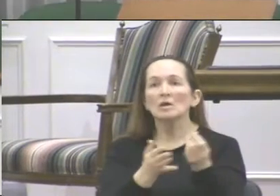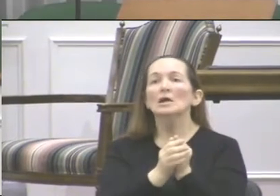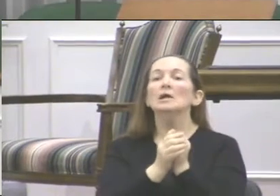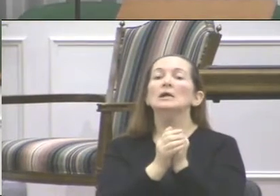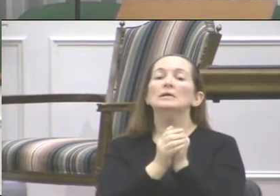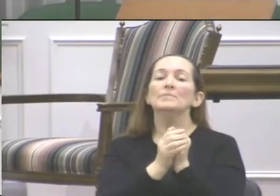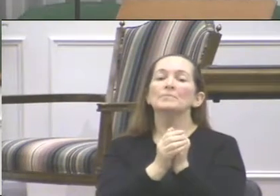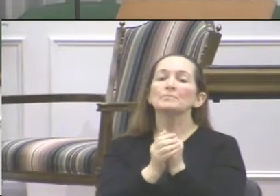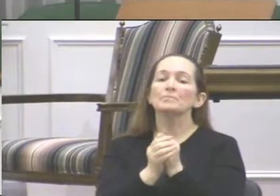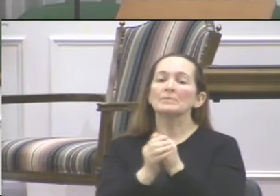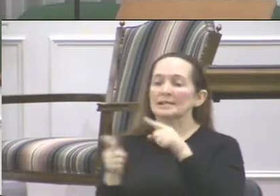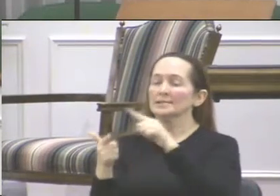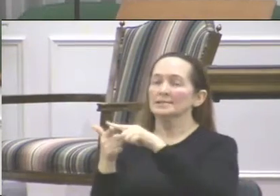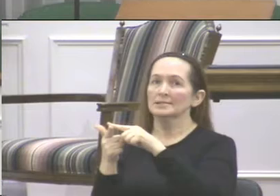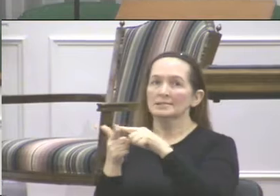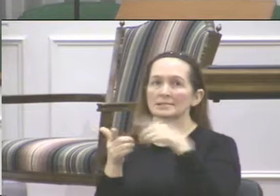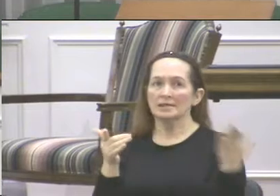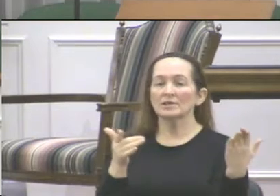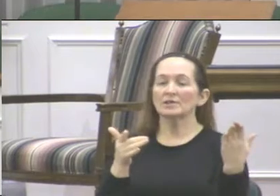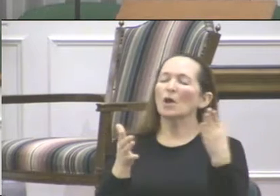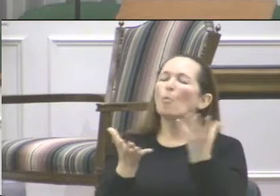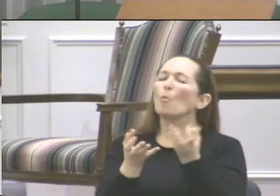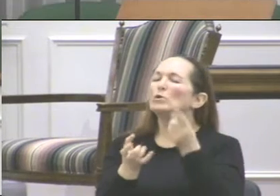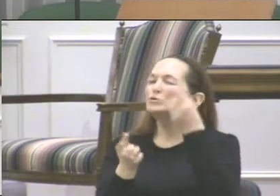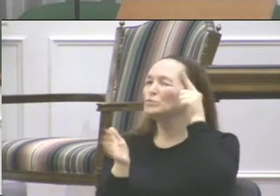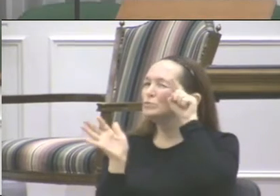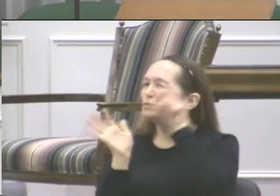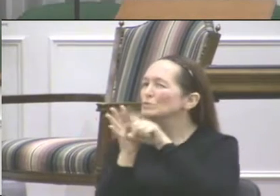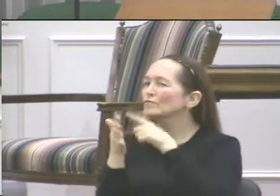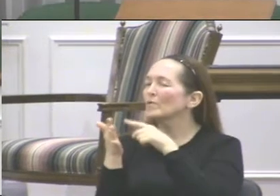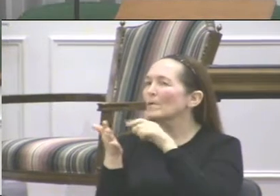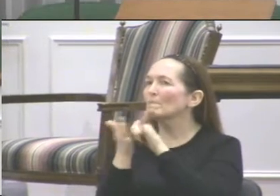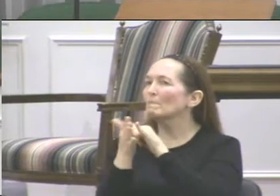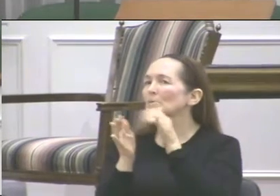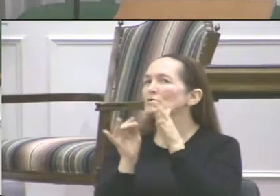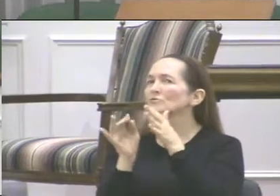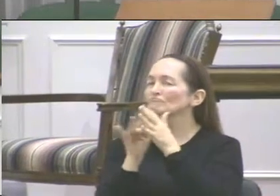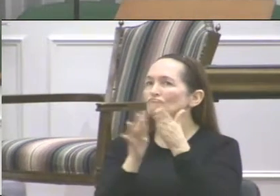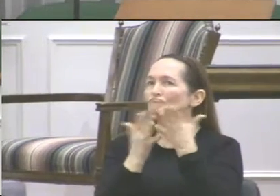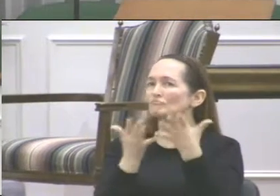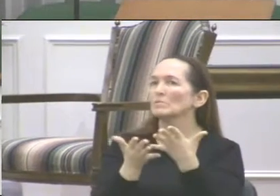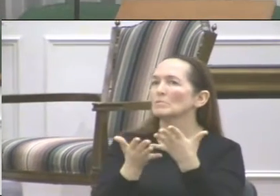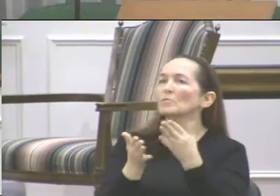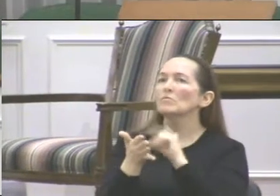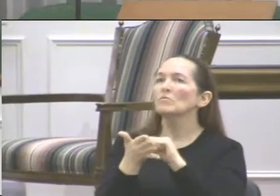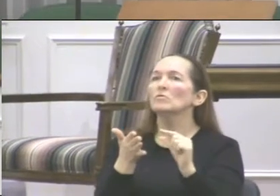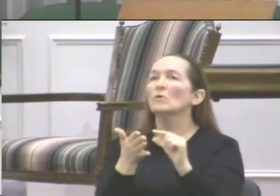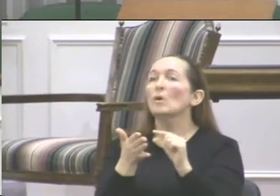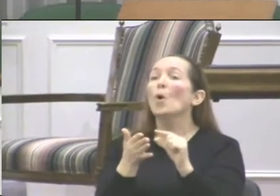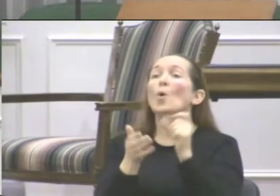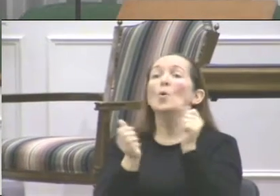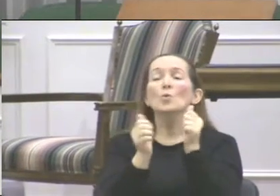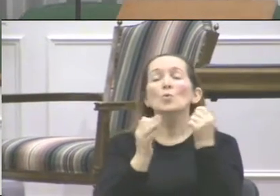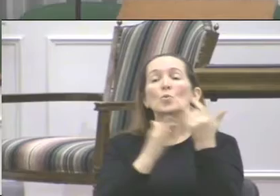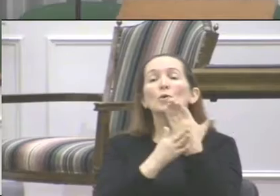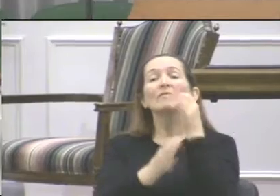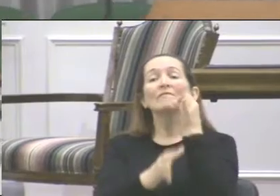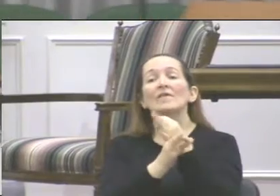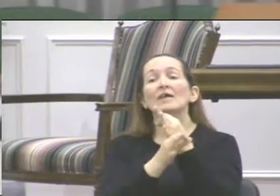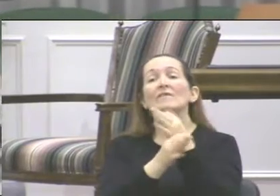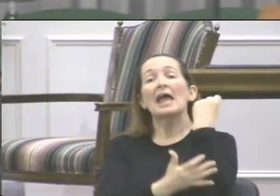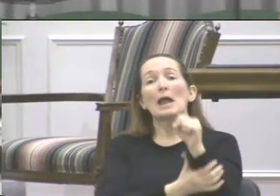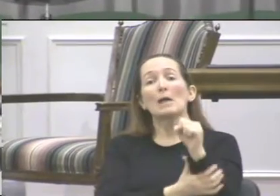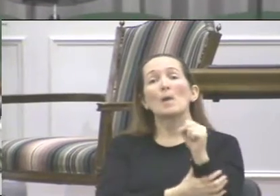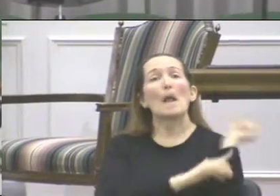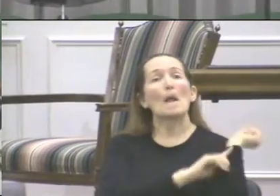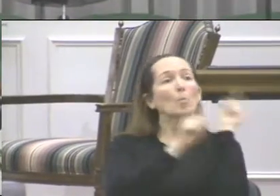The second thing I want you to recognize from this passage of Scripture is this. By faith, Abraham went as the Lord